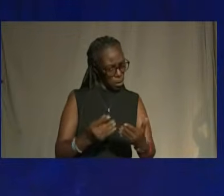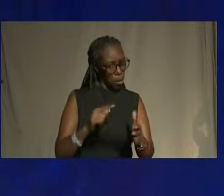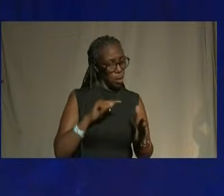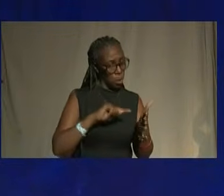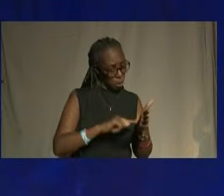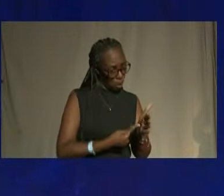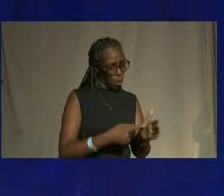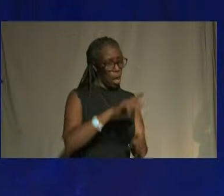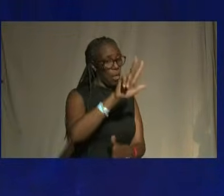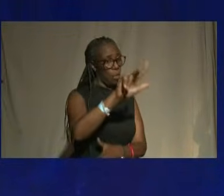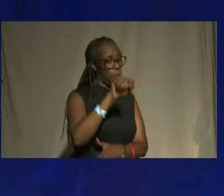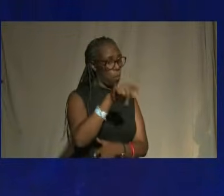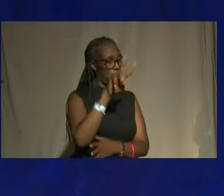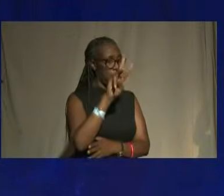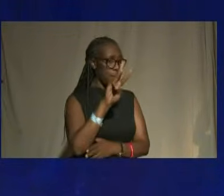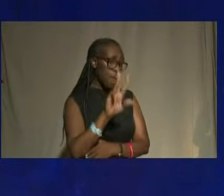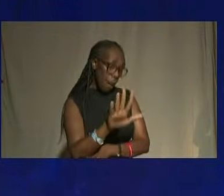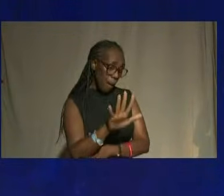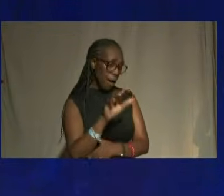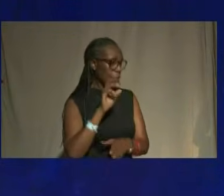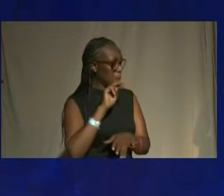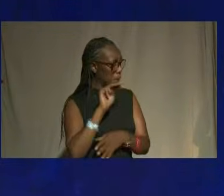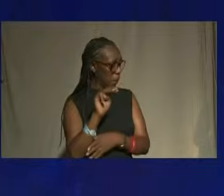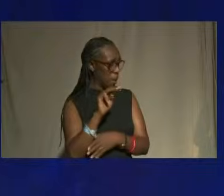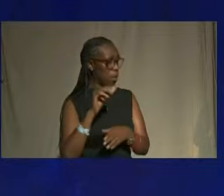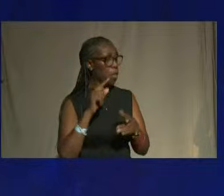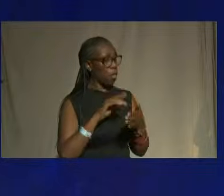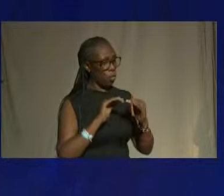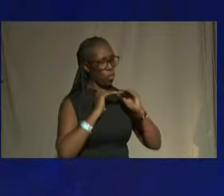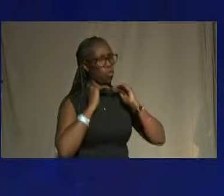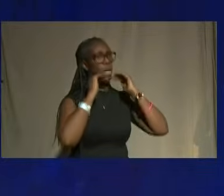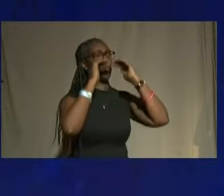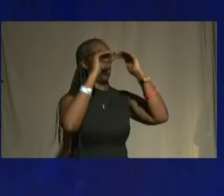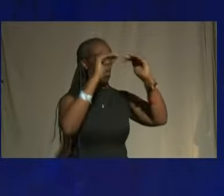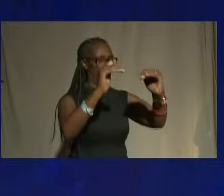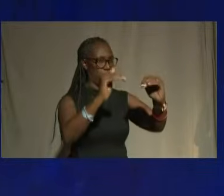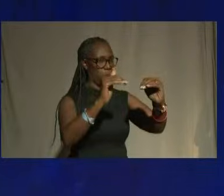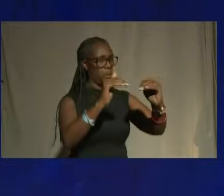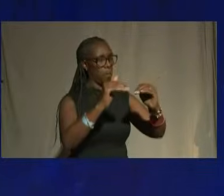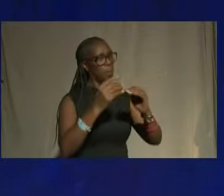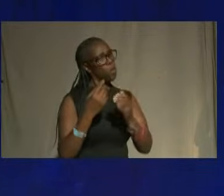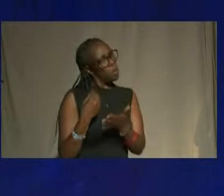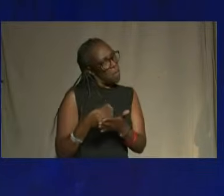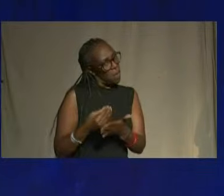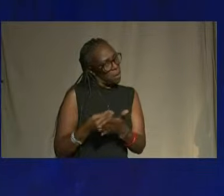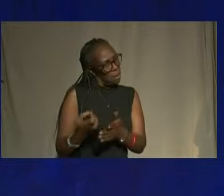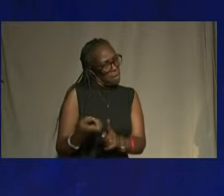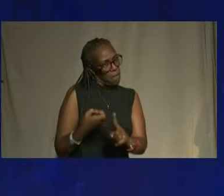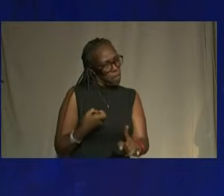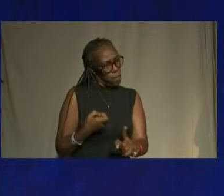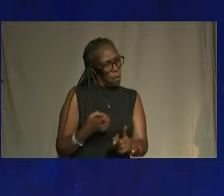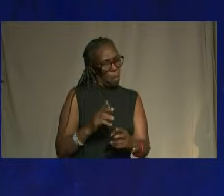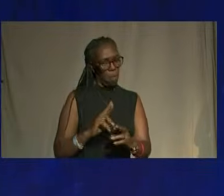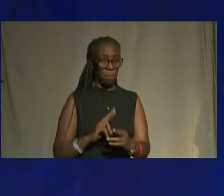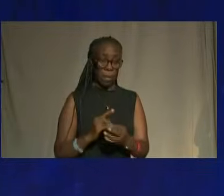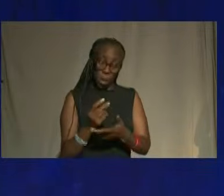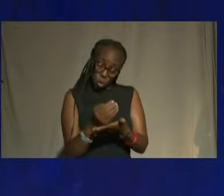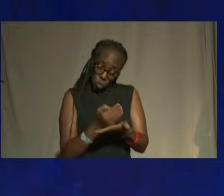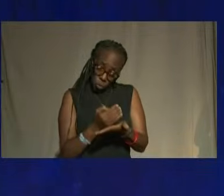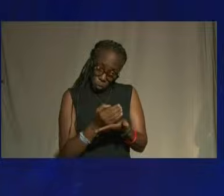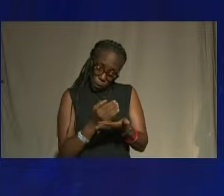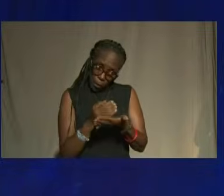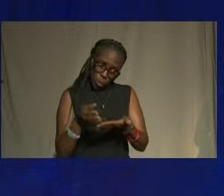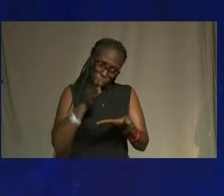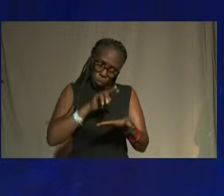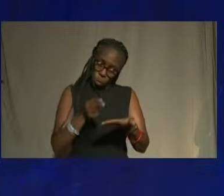April 2026. This will be funded from revenue growth, which currently, based on the 1%